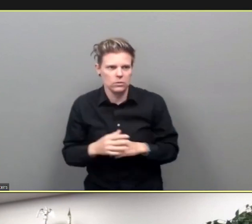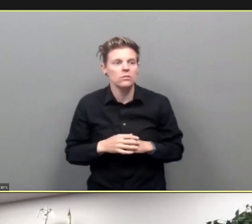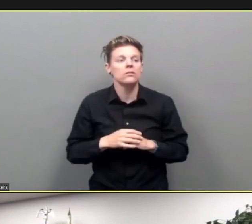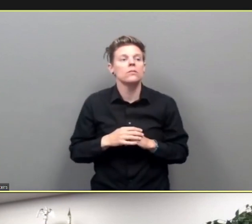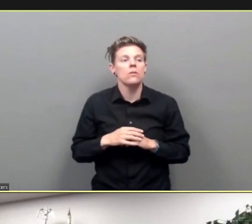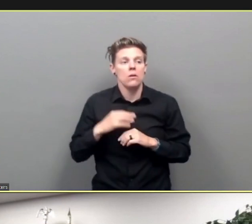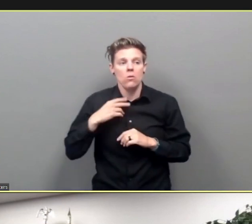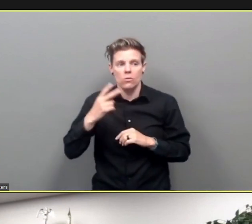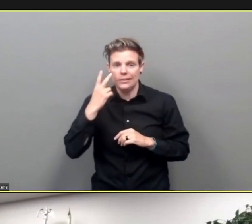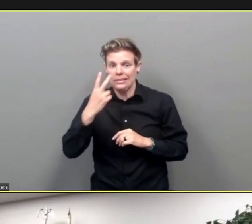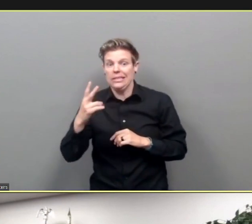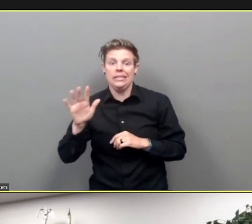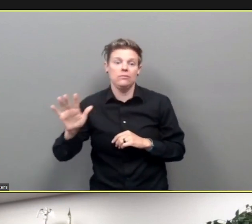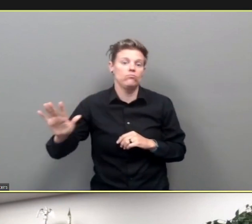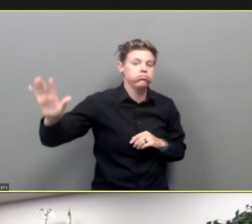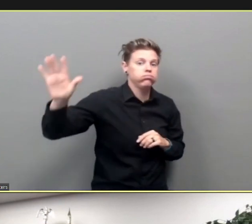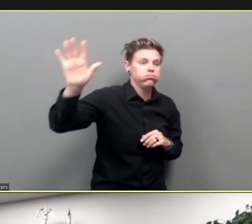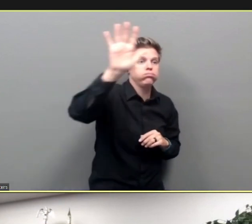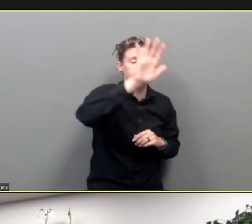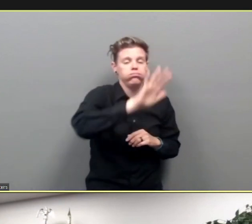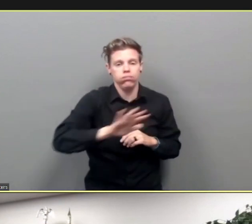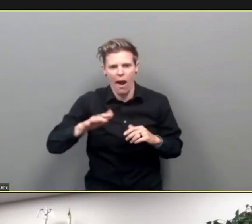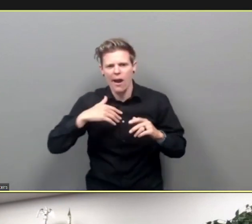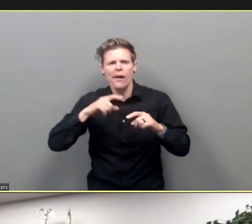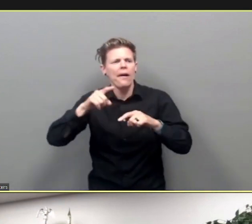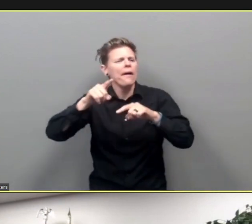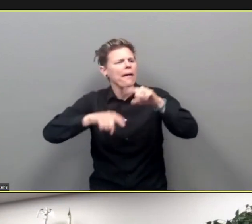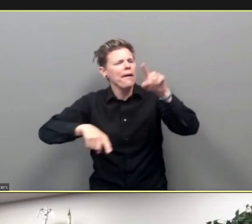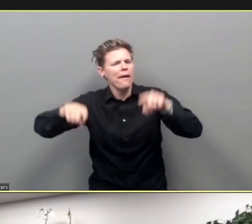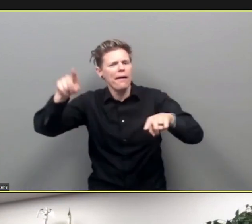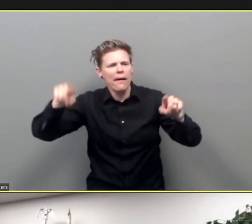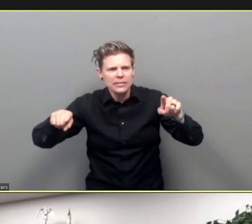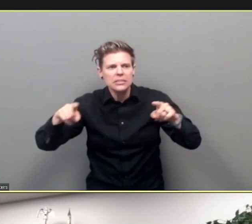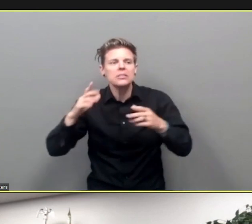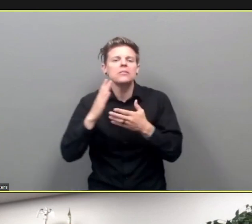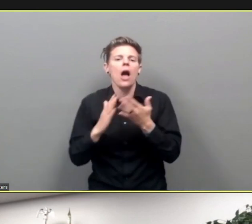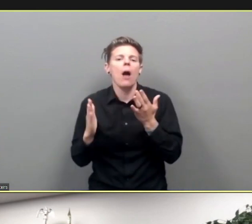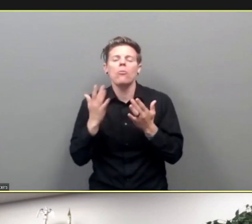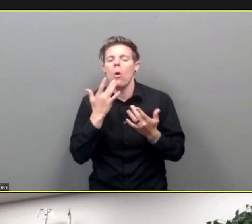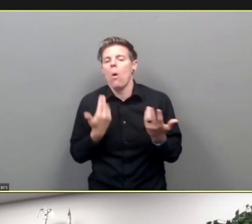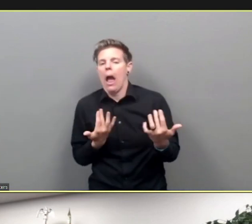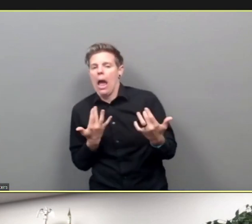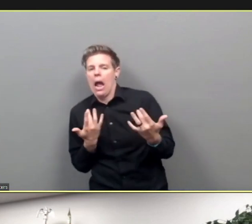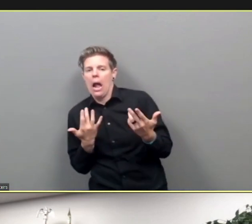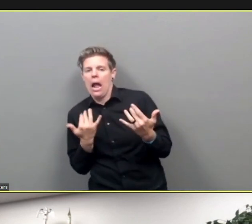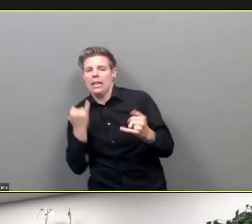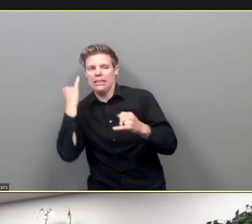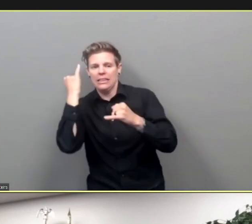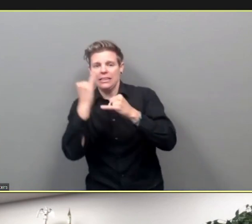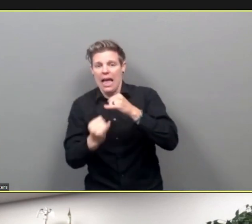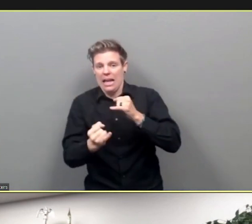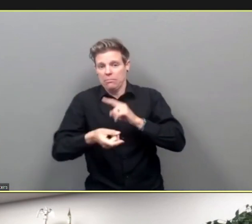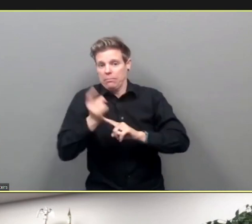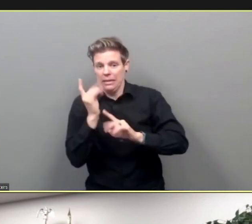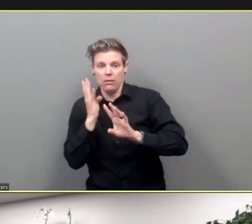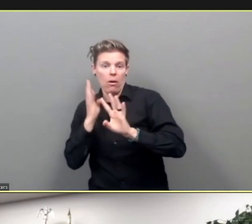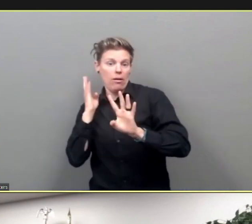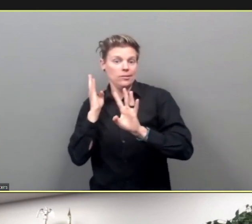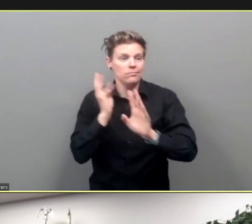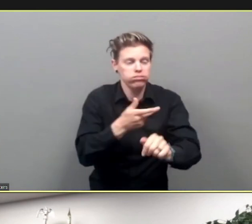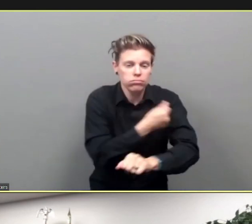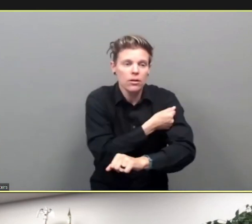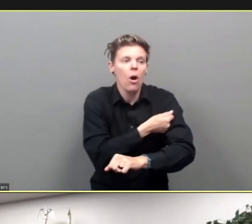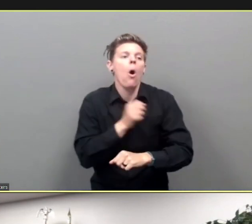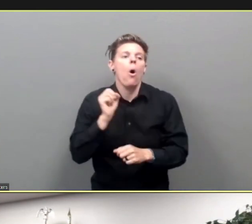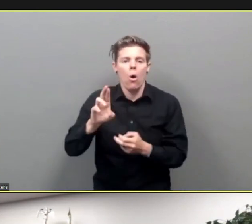that at that very last minute, people line up for their initial shot or to do an exemption or just hold their ground. You